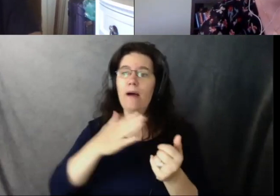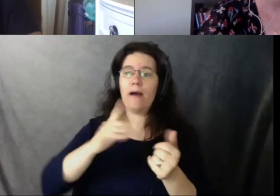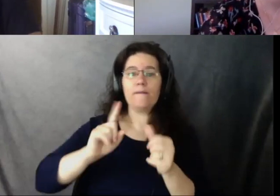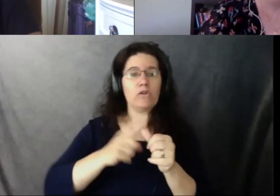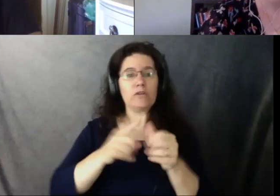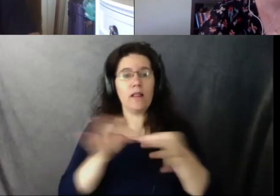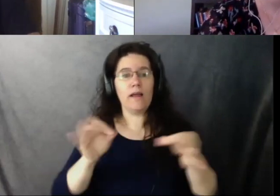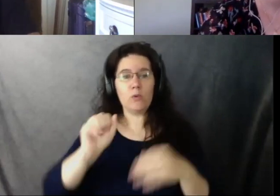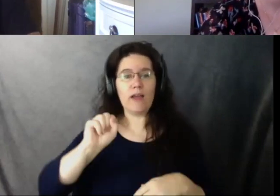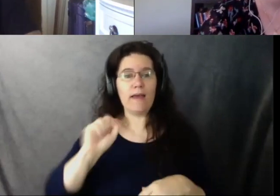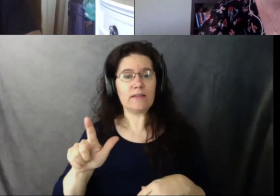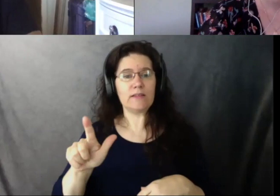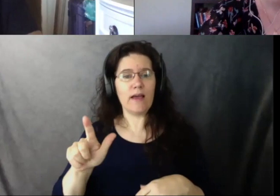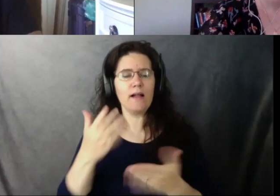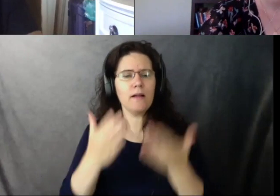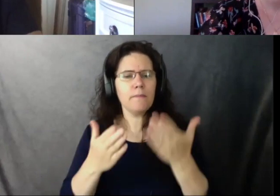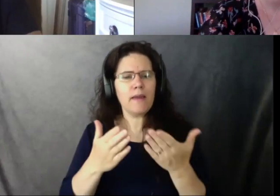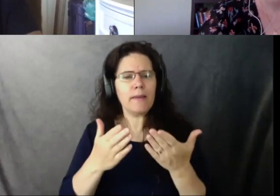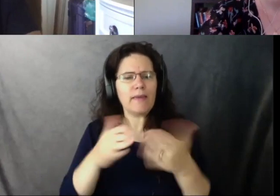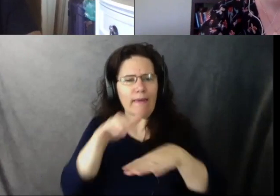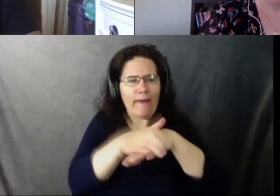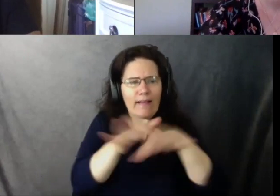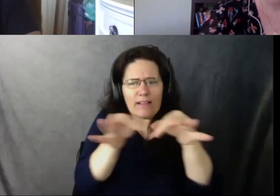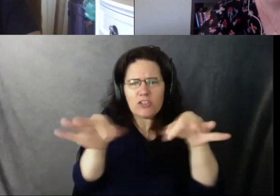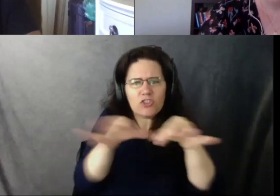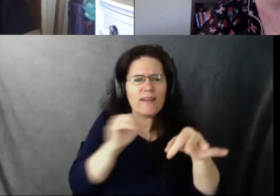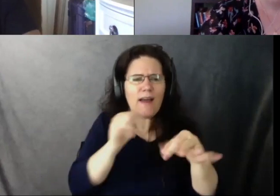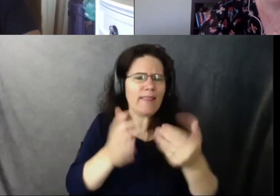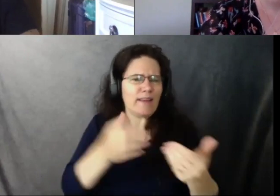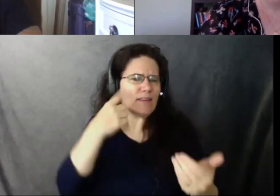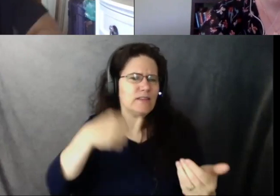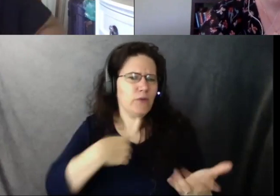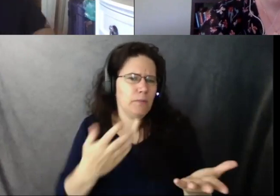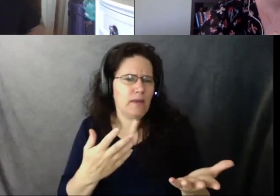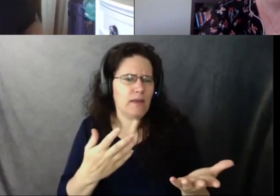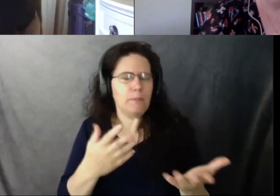not understand the material as well if they're just reading it.